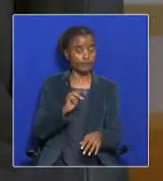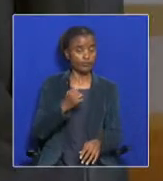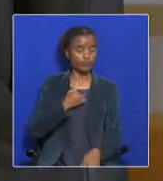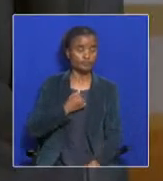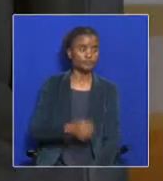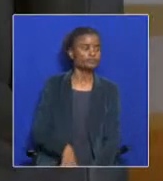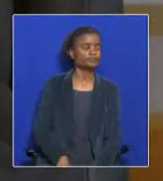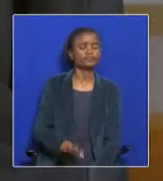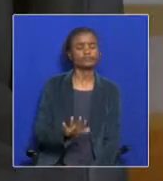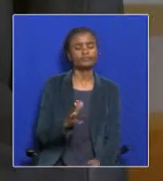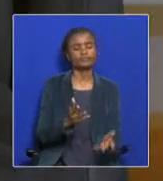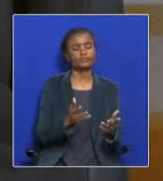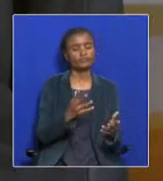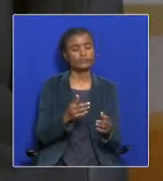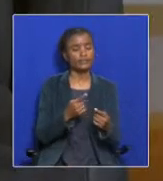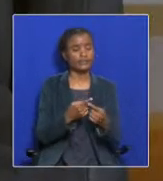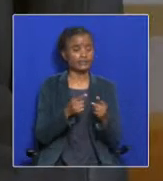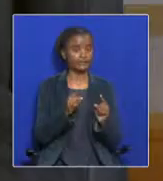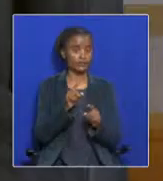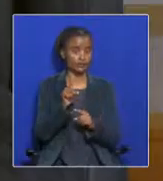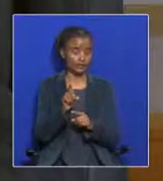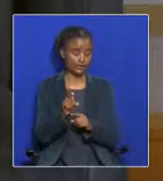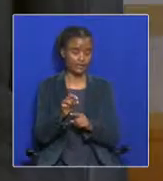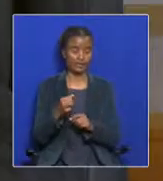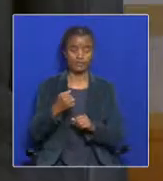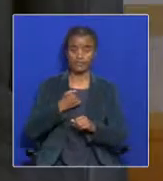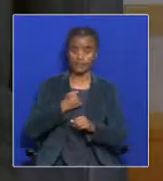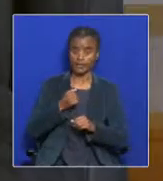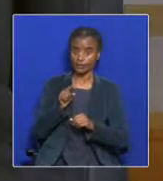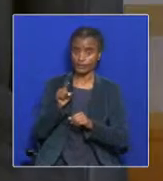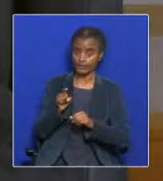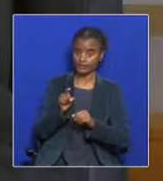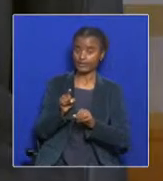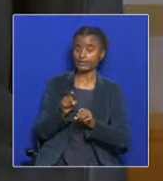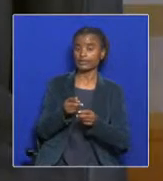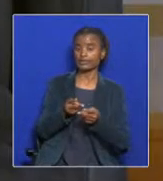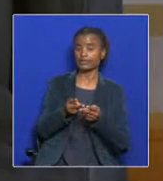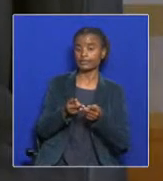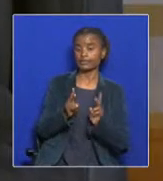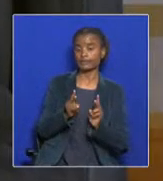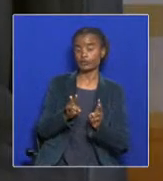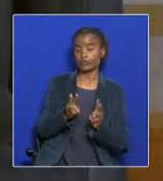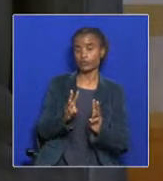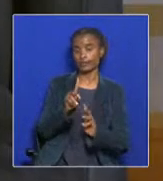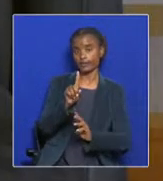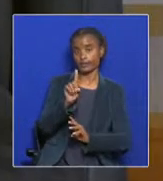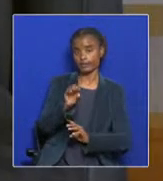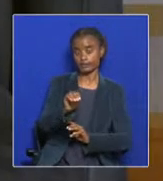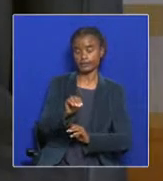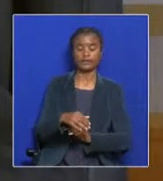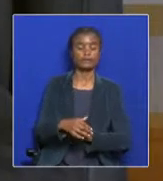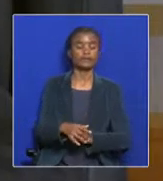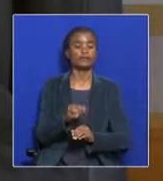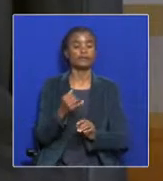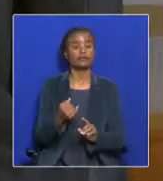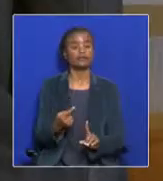let me reframe my question. Warrant Officer Mpangase will be correct.